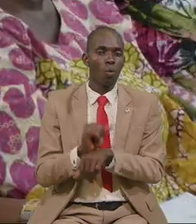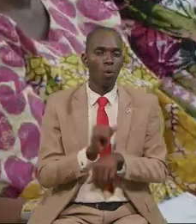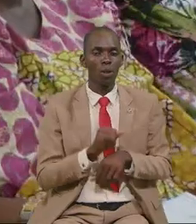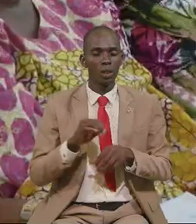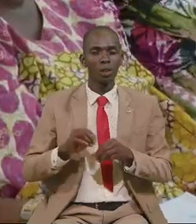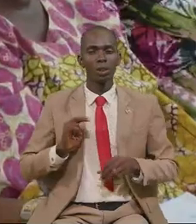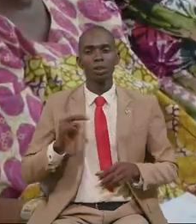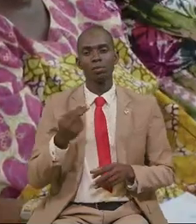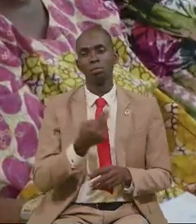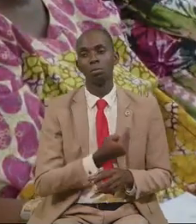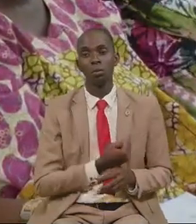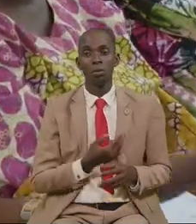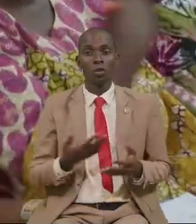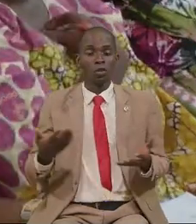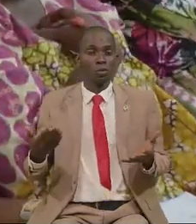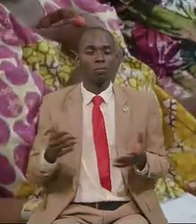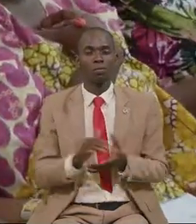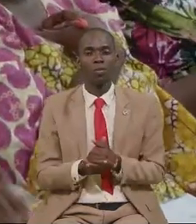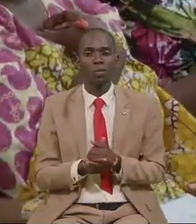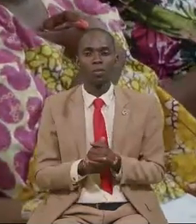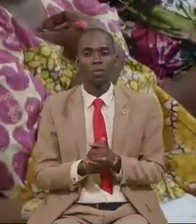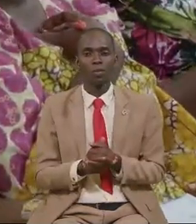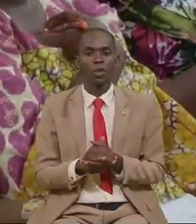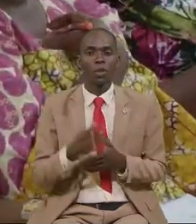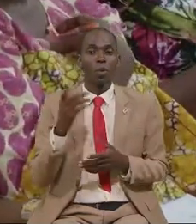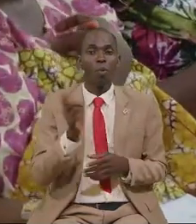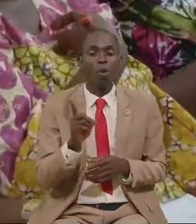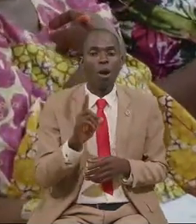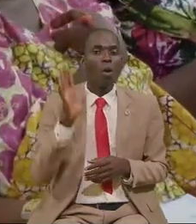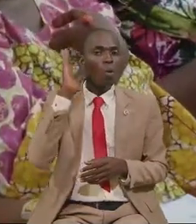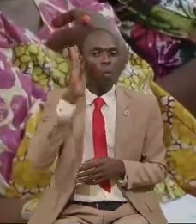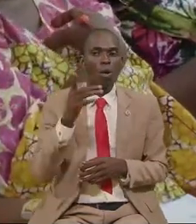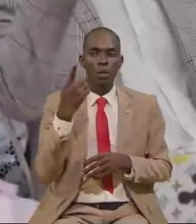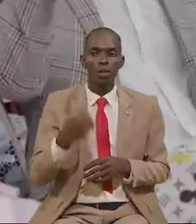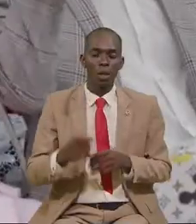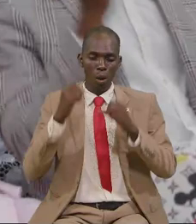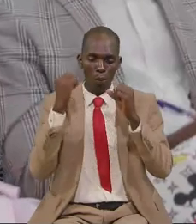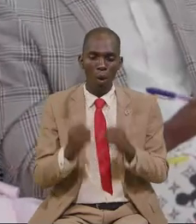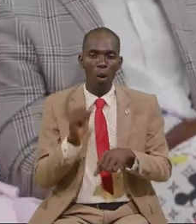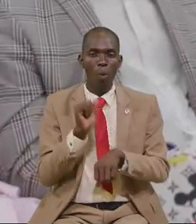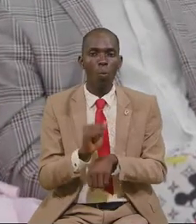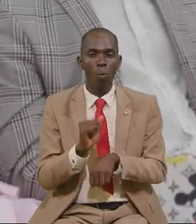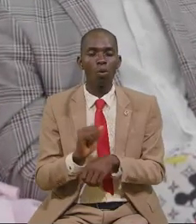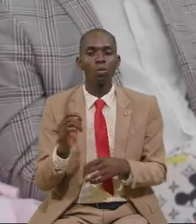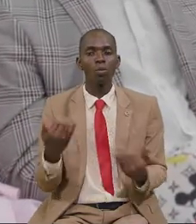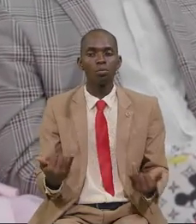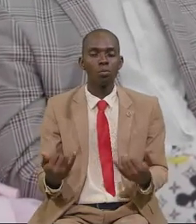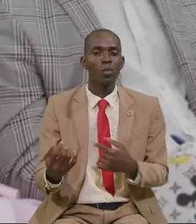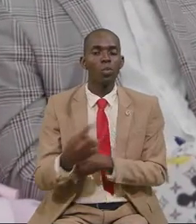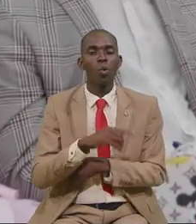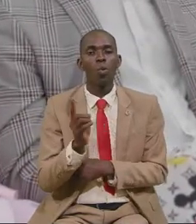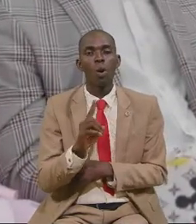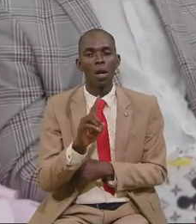us. Where will the power work today? Where will the power work today? You know, when